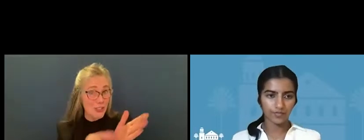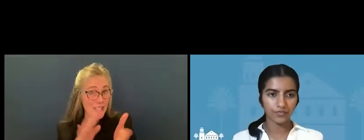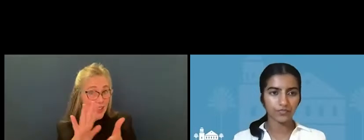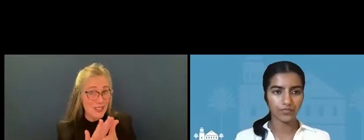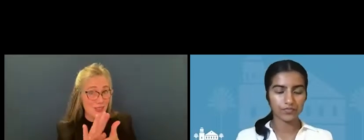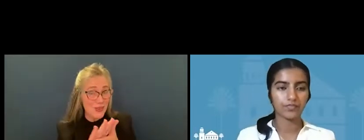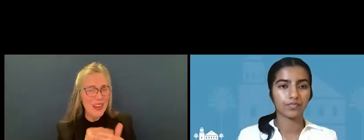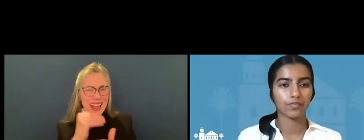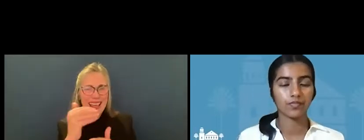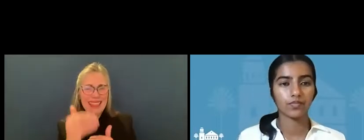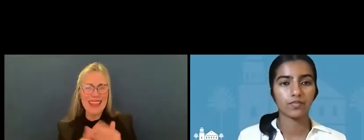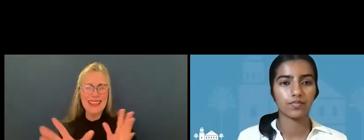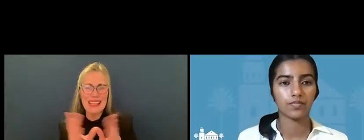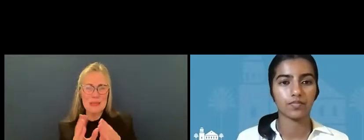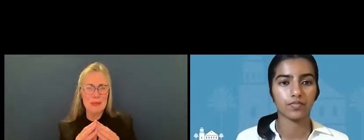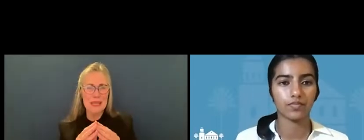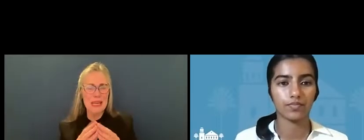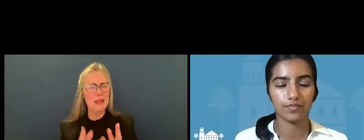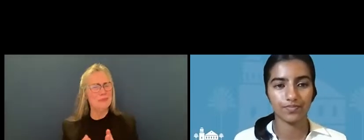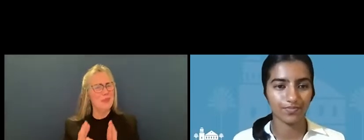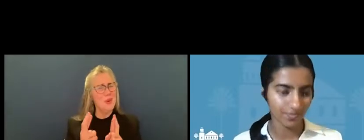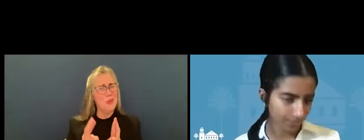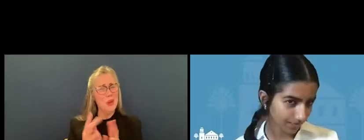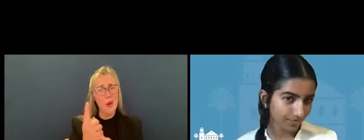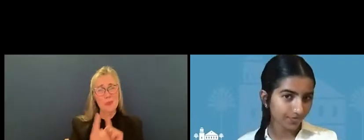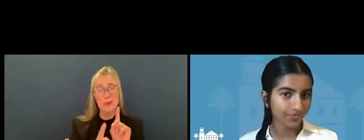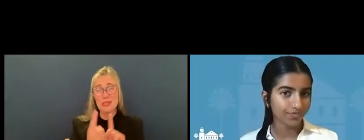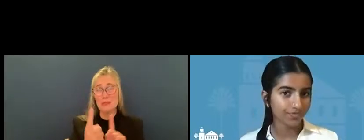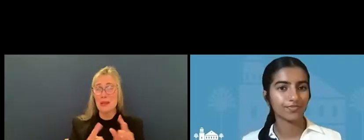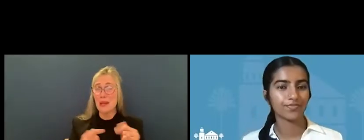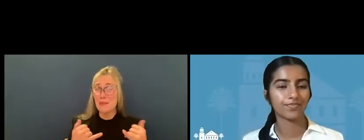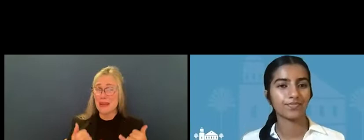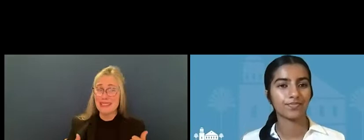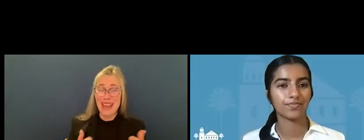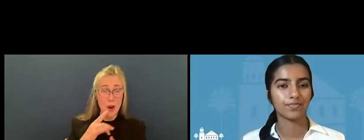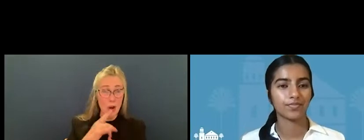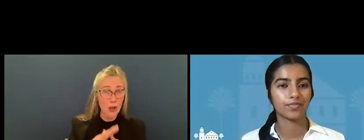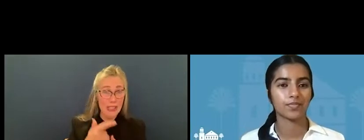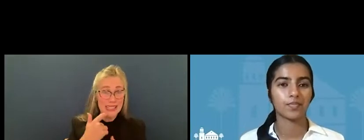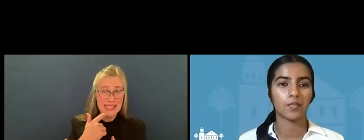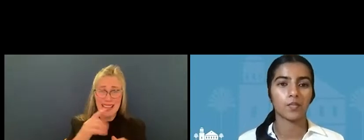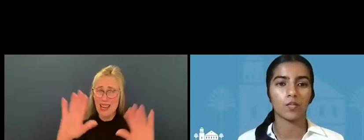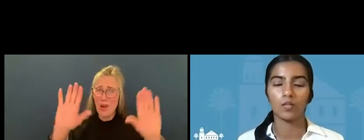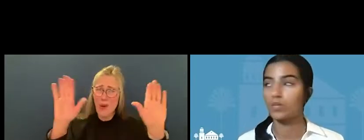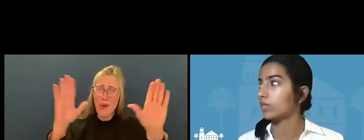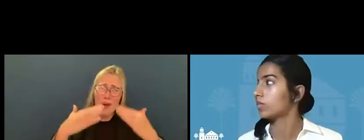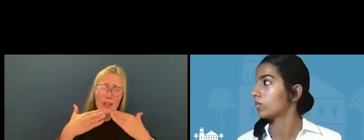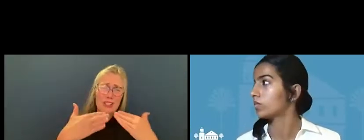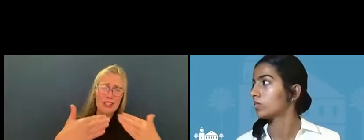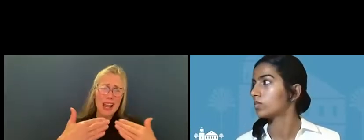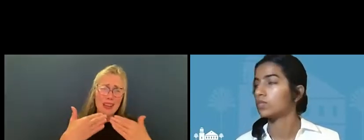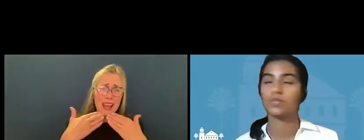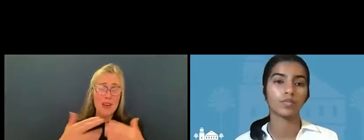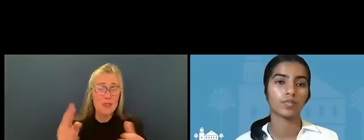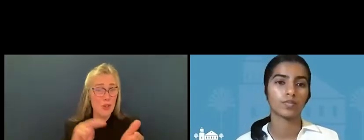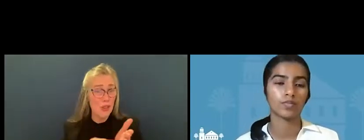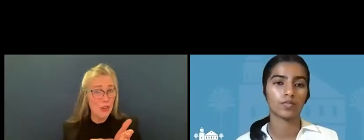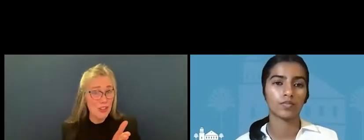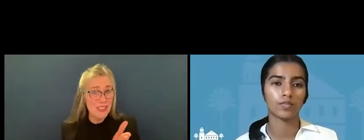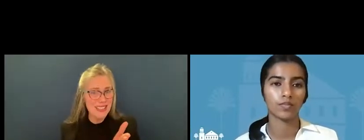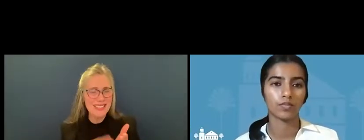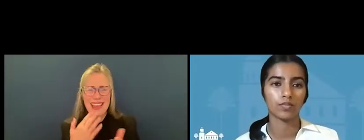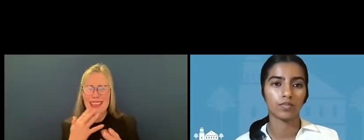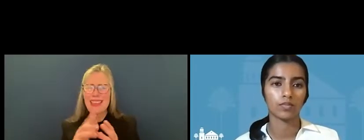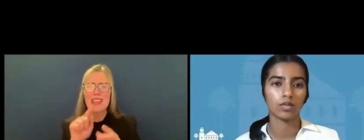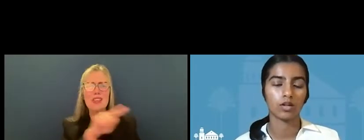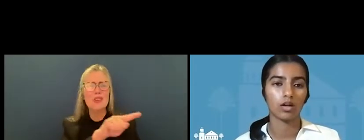person. So just a special shout out to our nurses. Thank you for being so great, and we'll We want to make sure we recognize you in person at our next